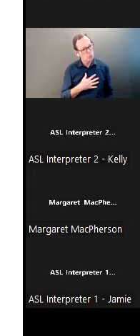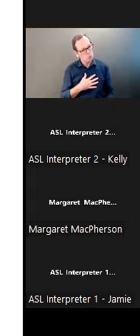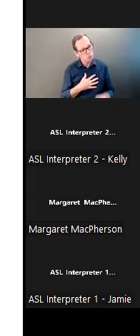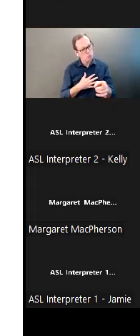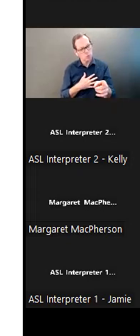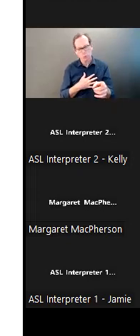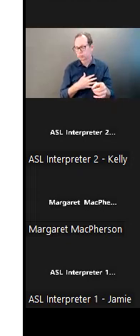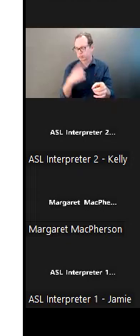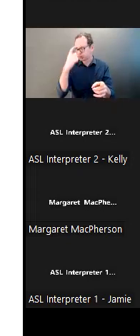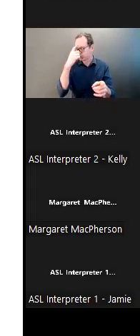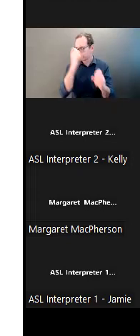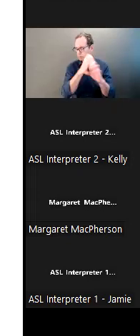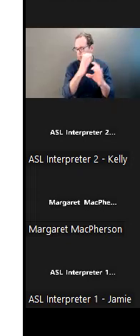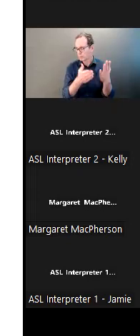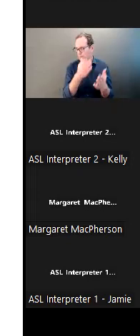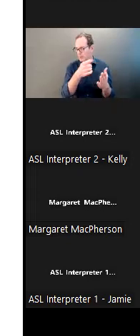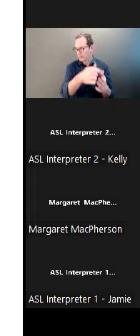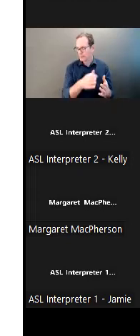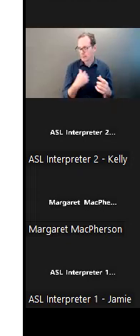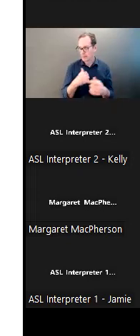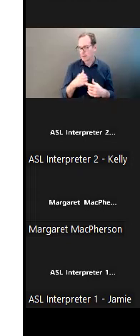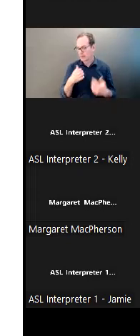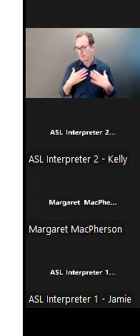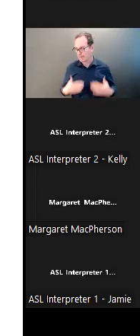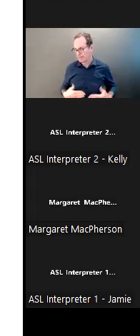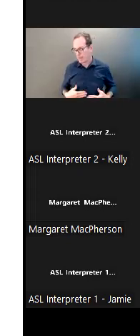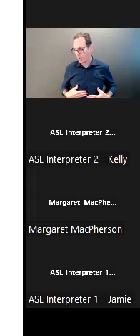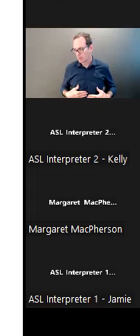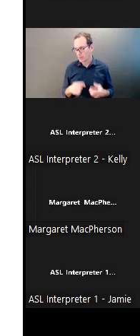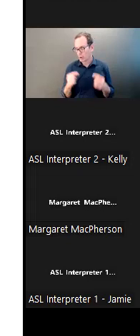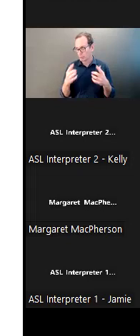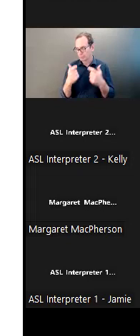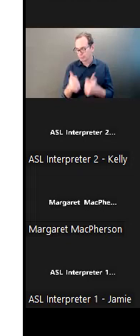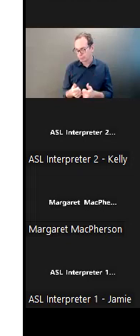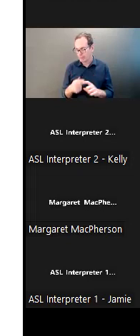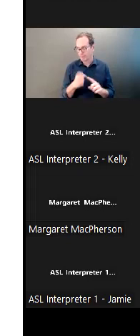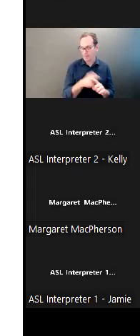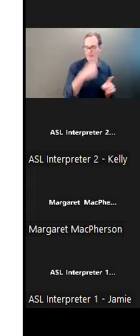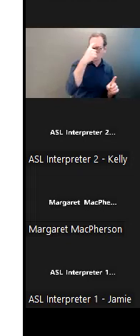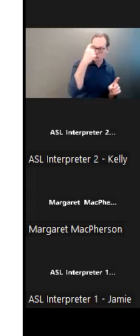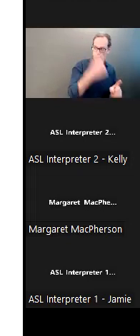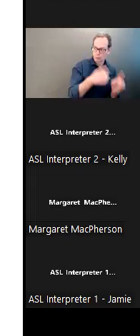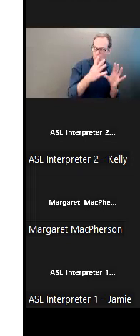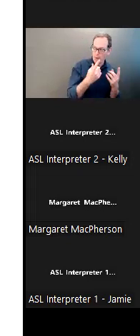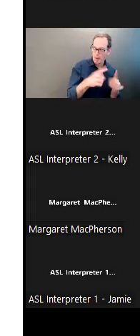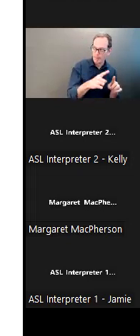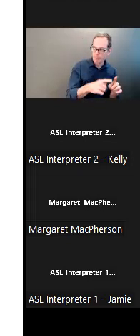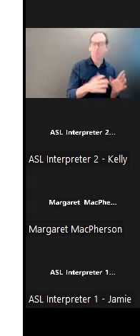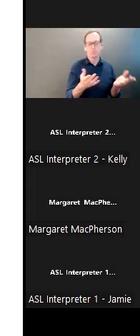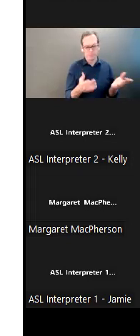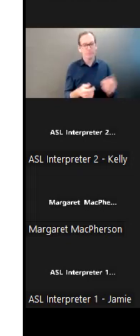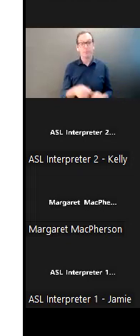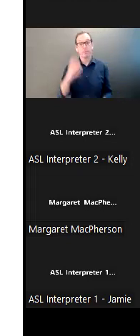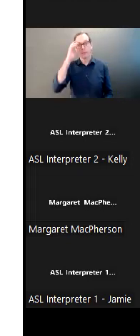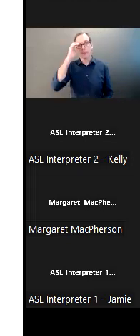through poor health and well-being. And again, as I mentioned, behaviors, especially health risk behaviors